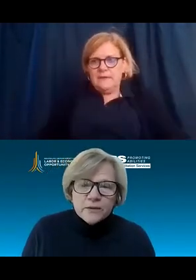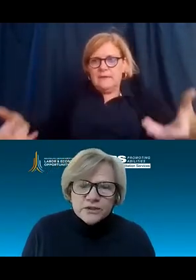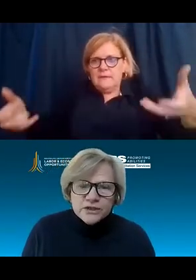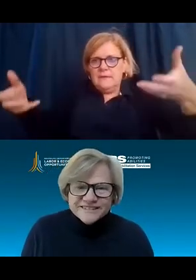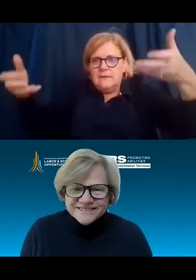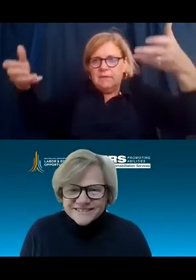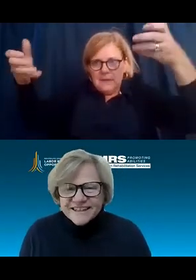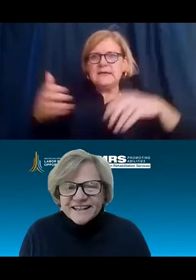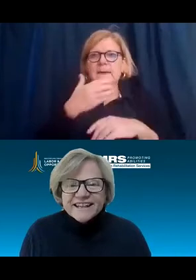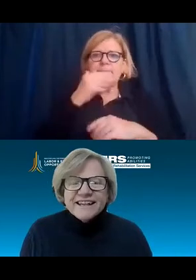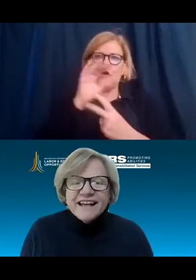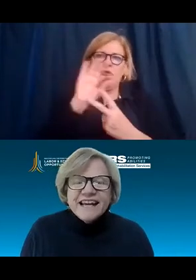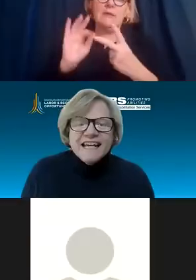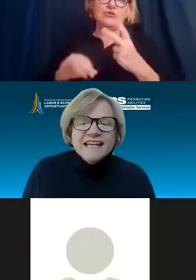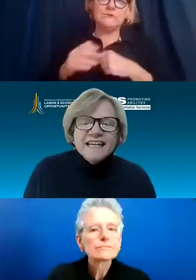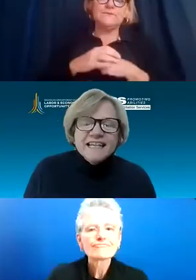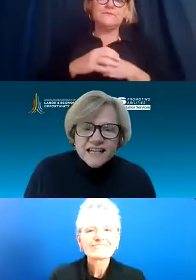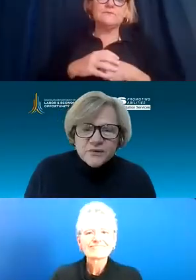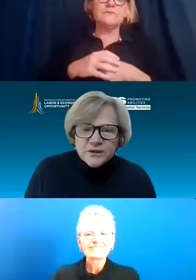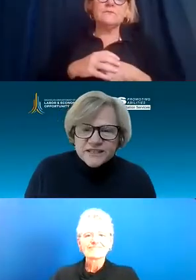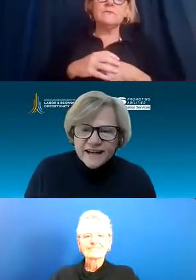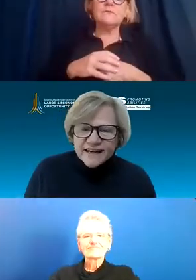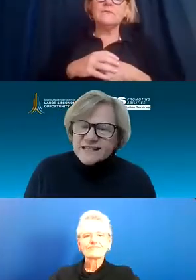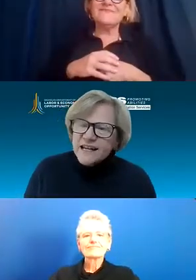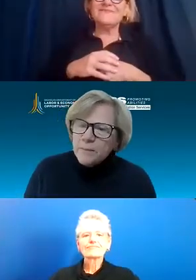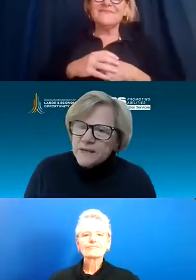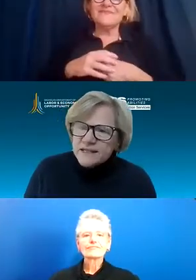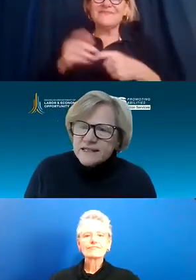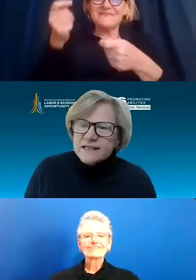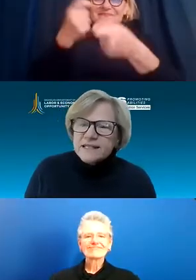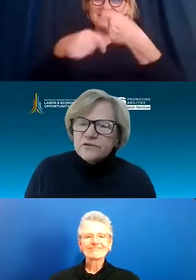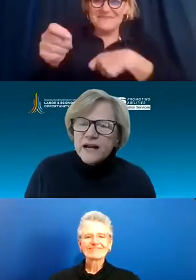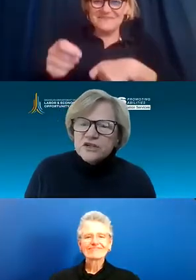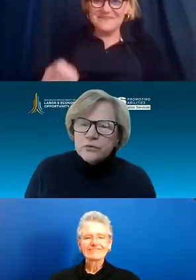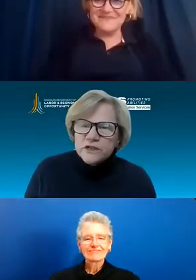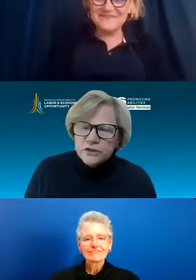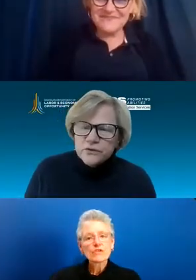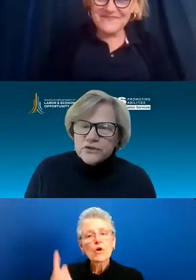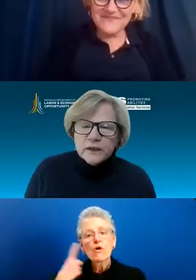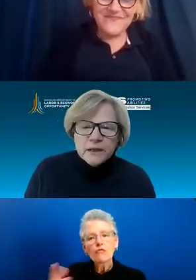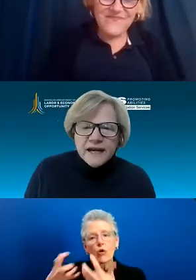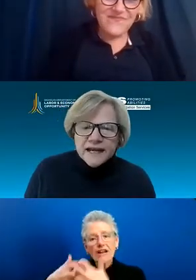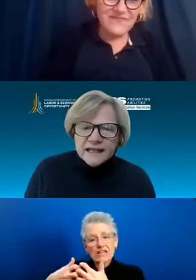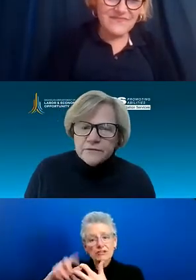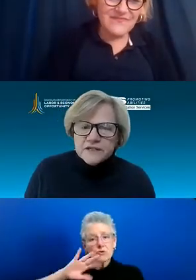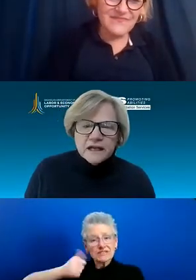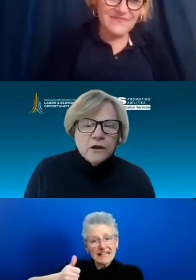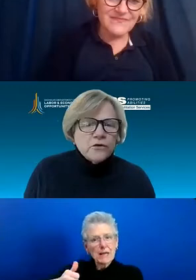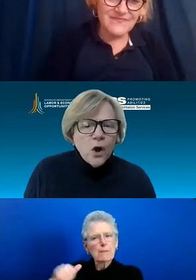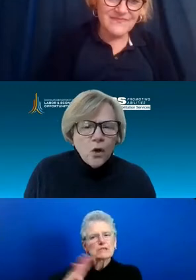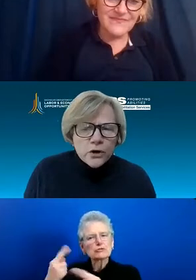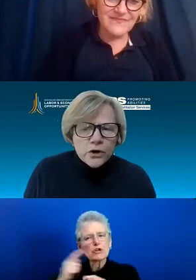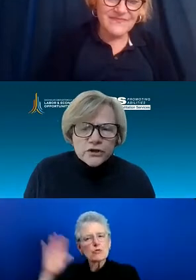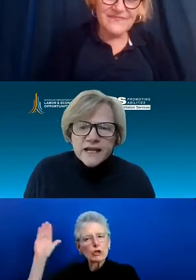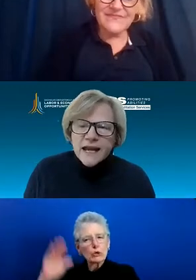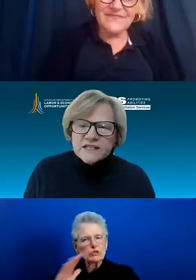better option. In industrial settings, businesses have tried to reduce or eliminate lifting for